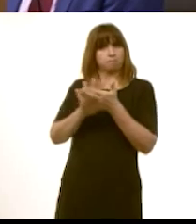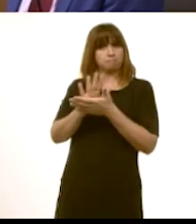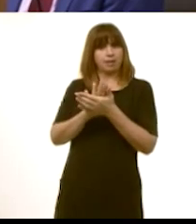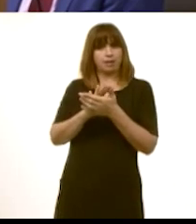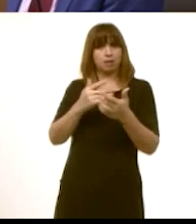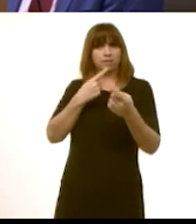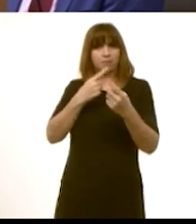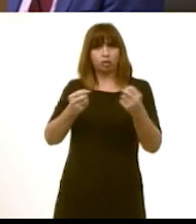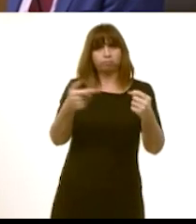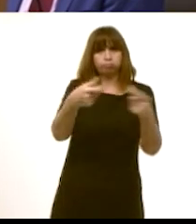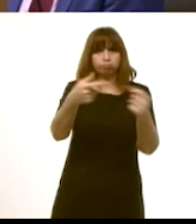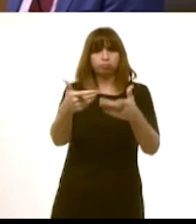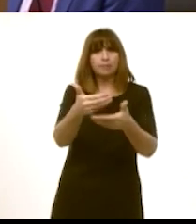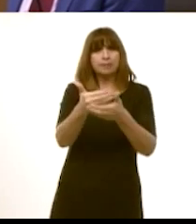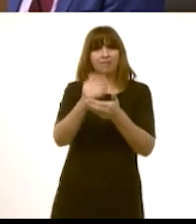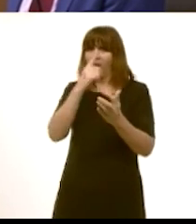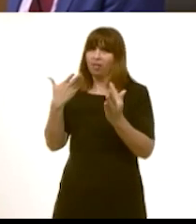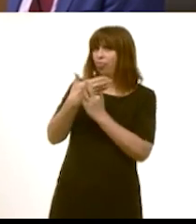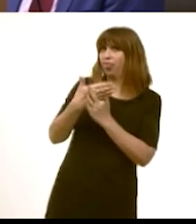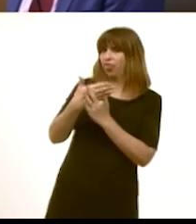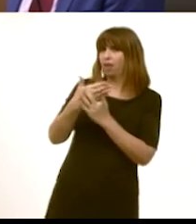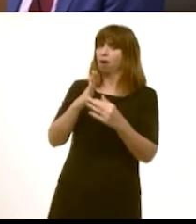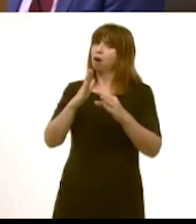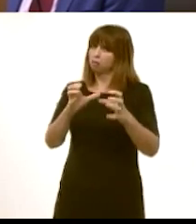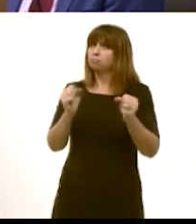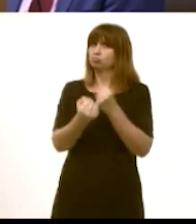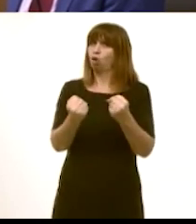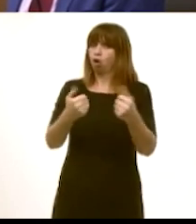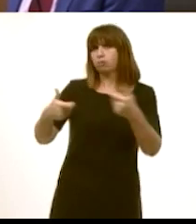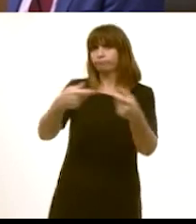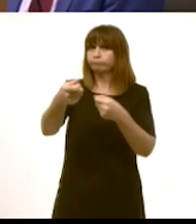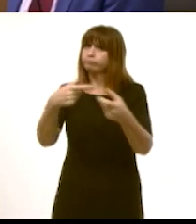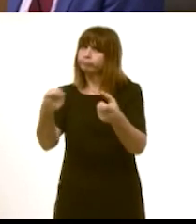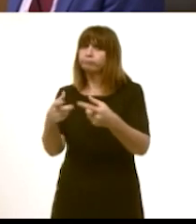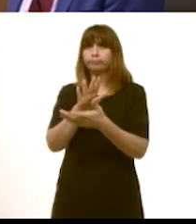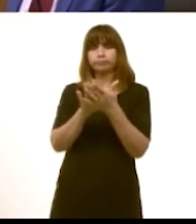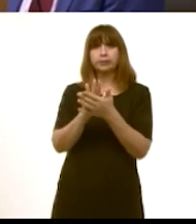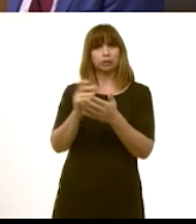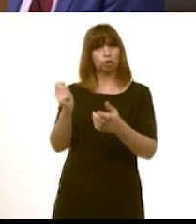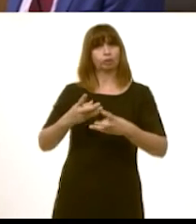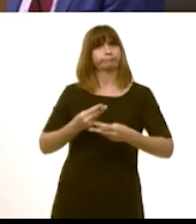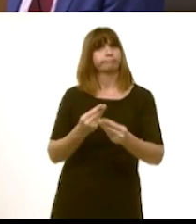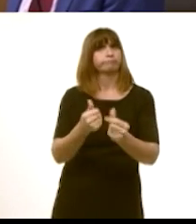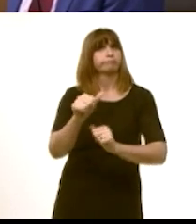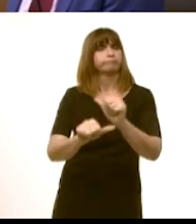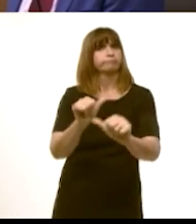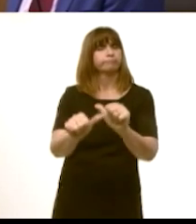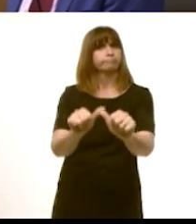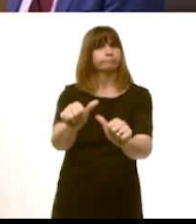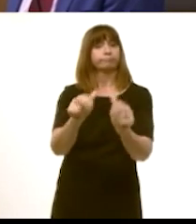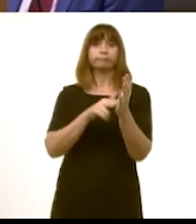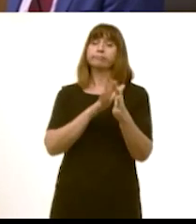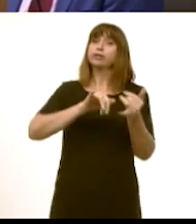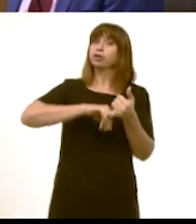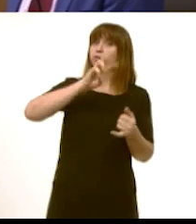and information sharing across the public sector. There is no reason why that should not work in practice. And I know that NHS Wales